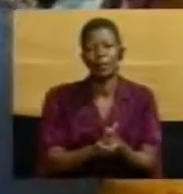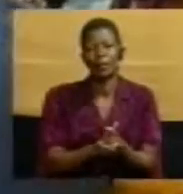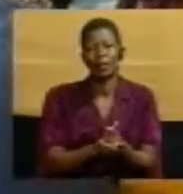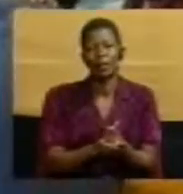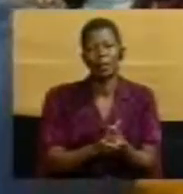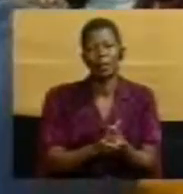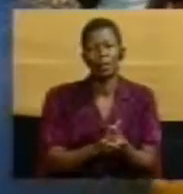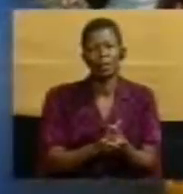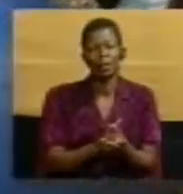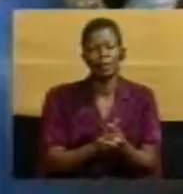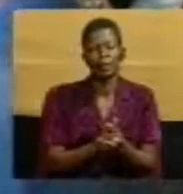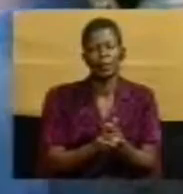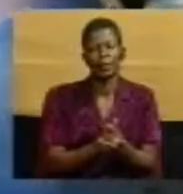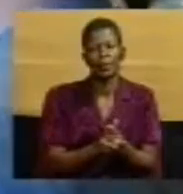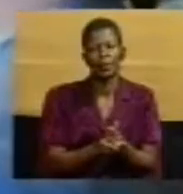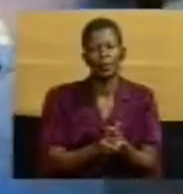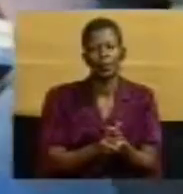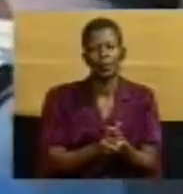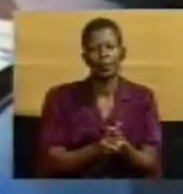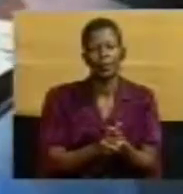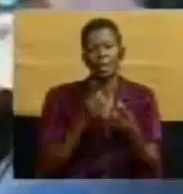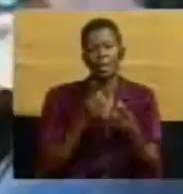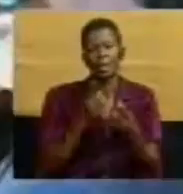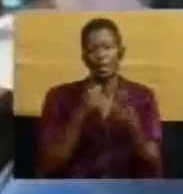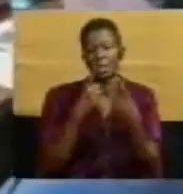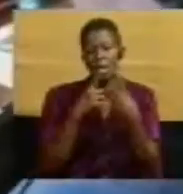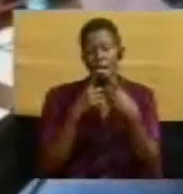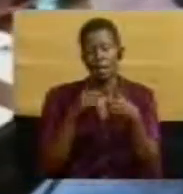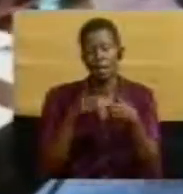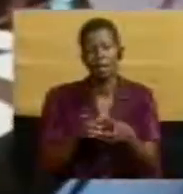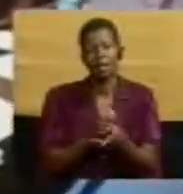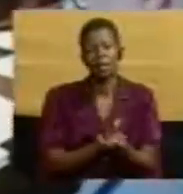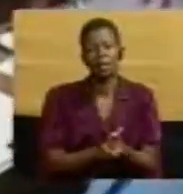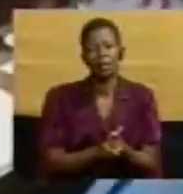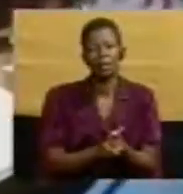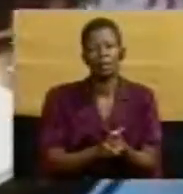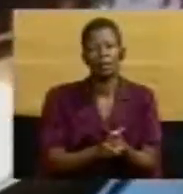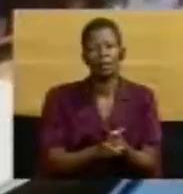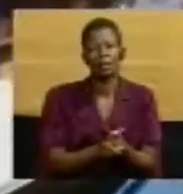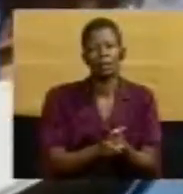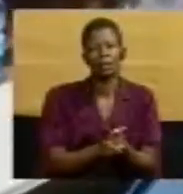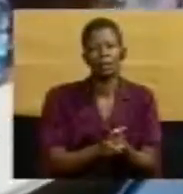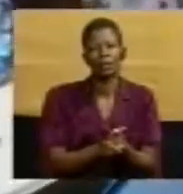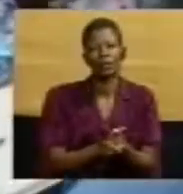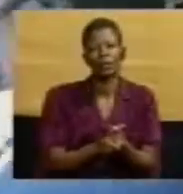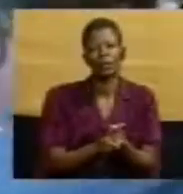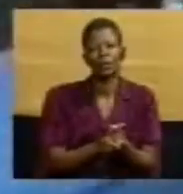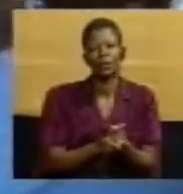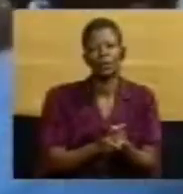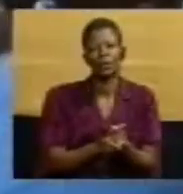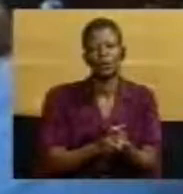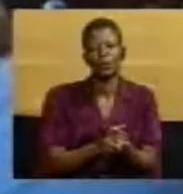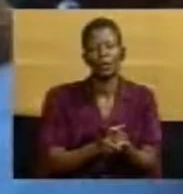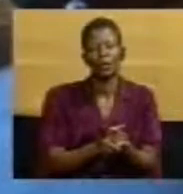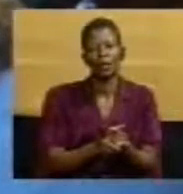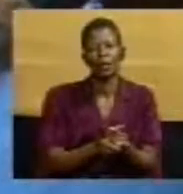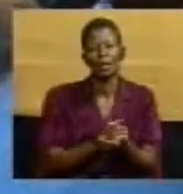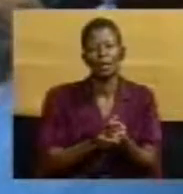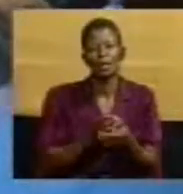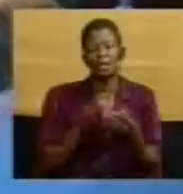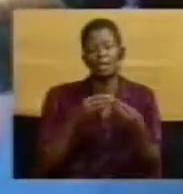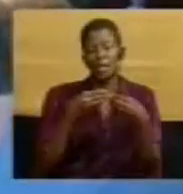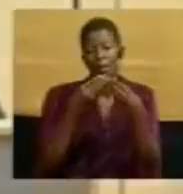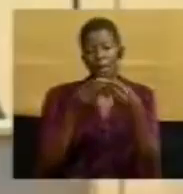So we welcome the report. Having said that, we are saying that the recommendations that have